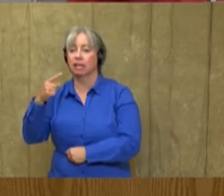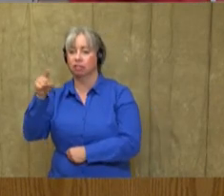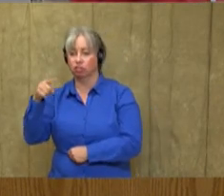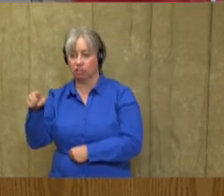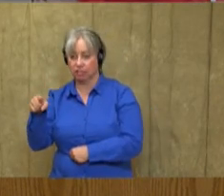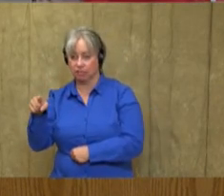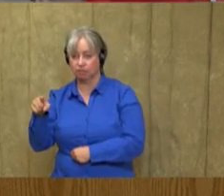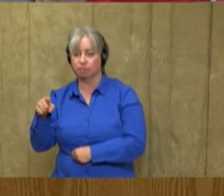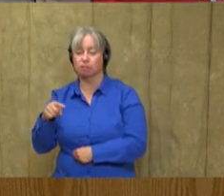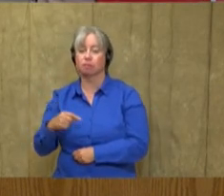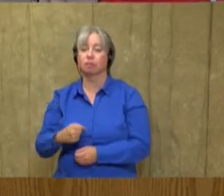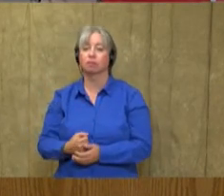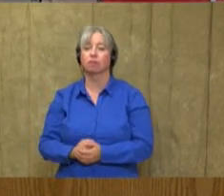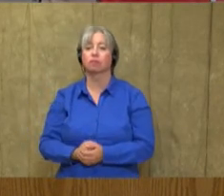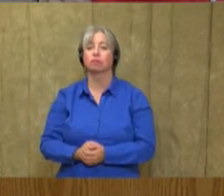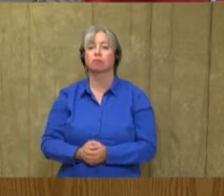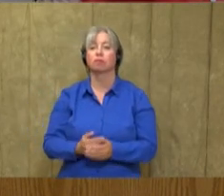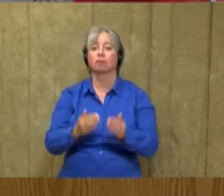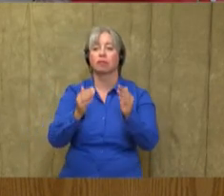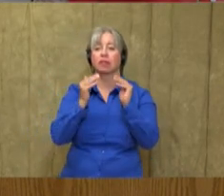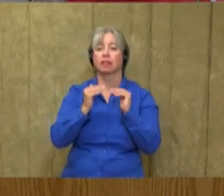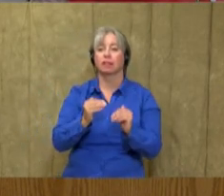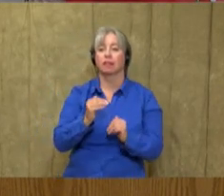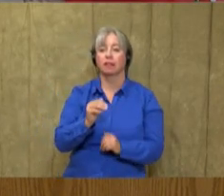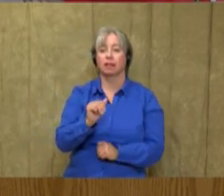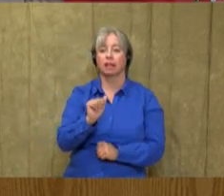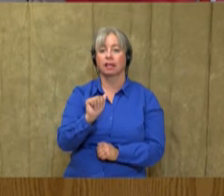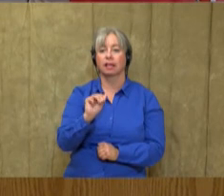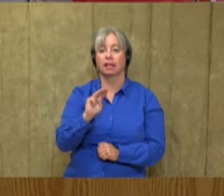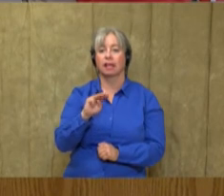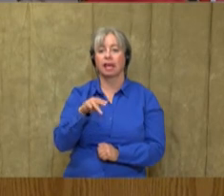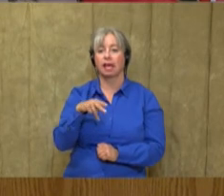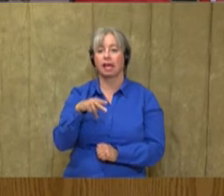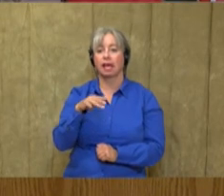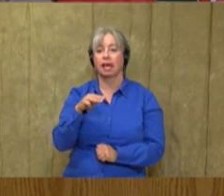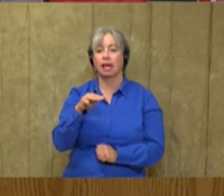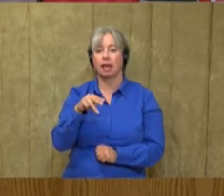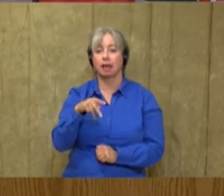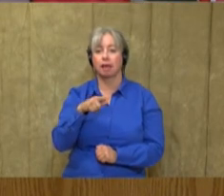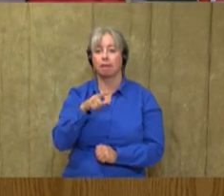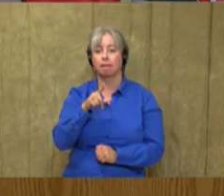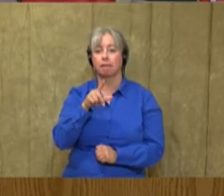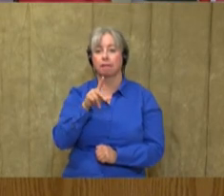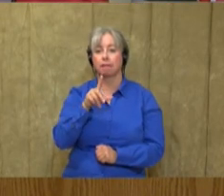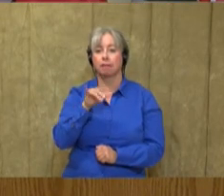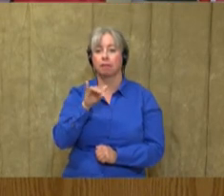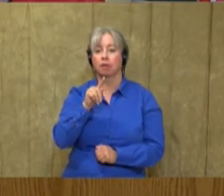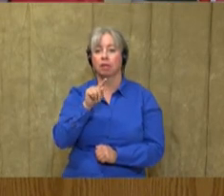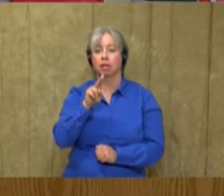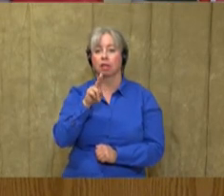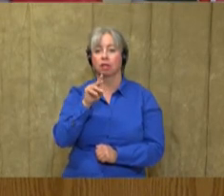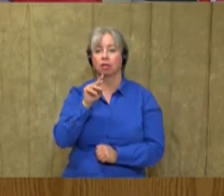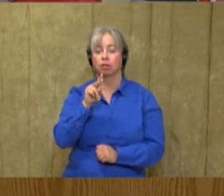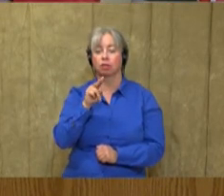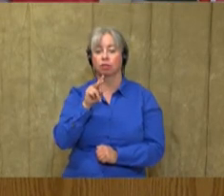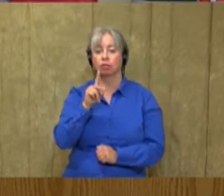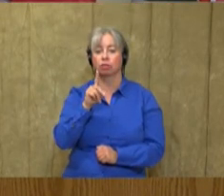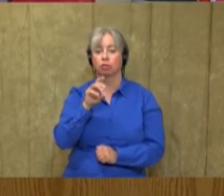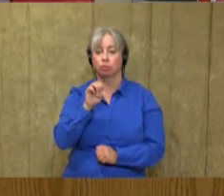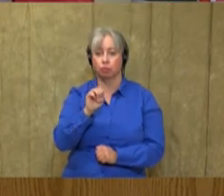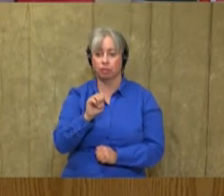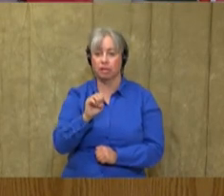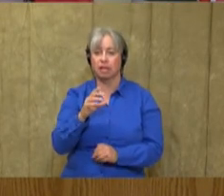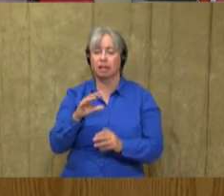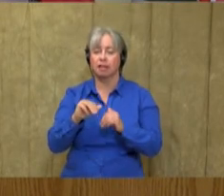window. Looking at amplitude for a sound wave, that's going to be talking about how compressed the